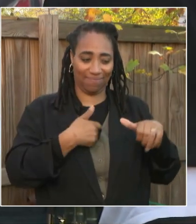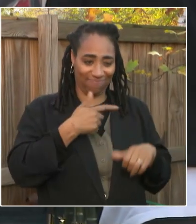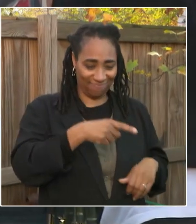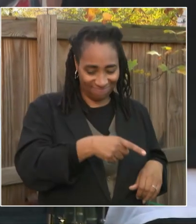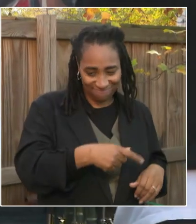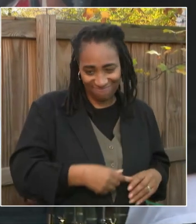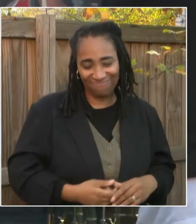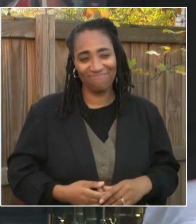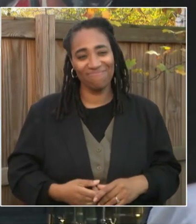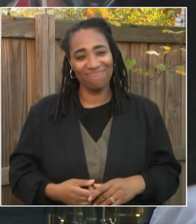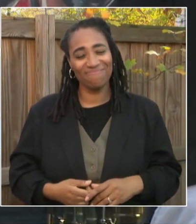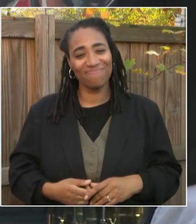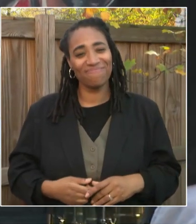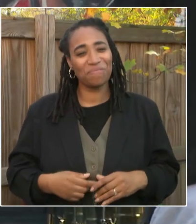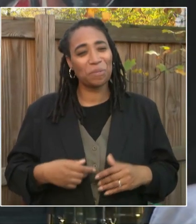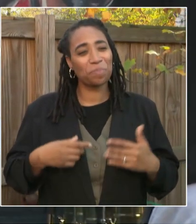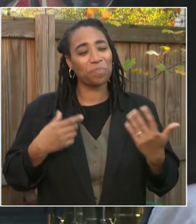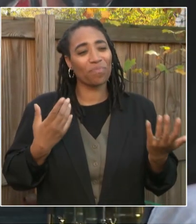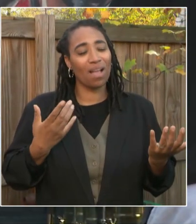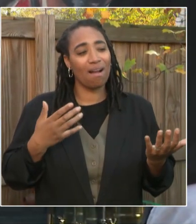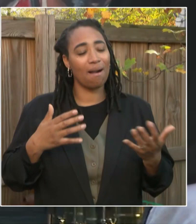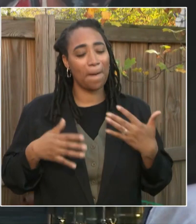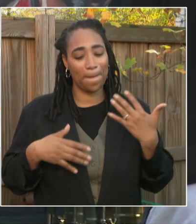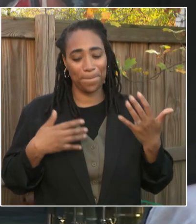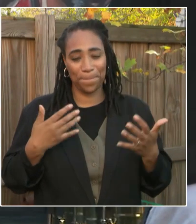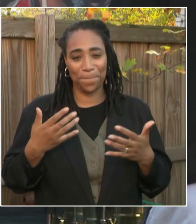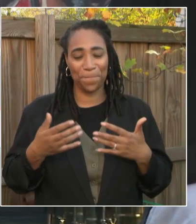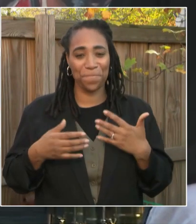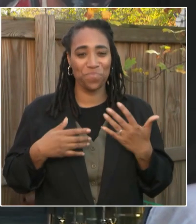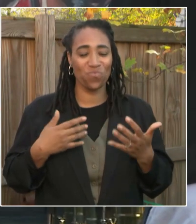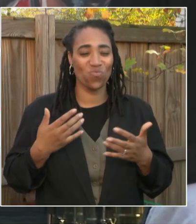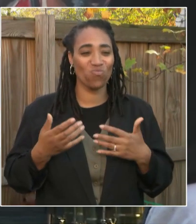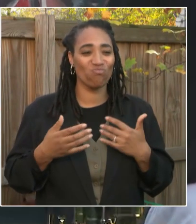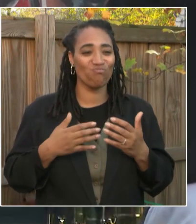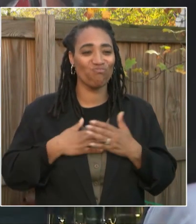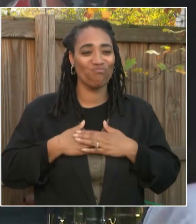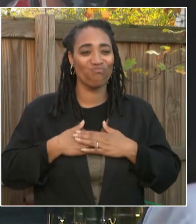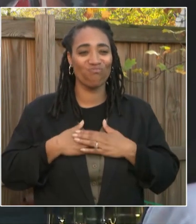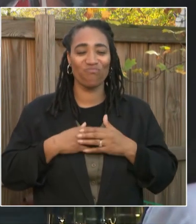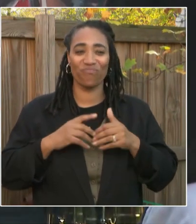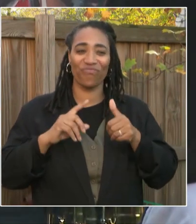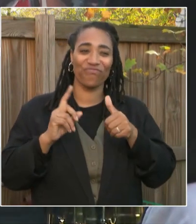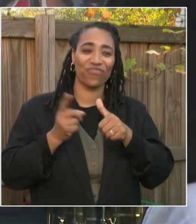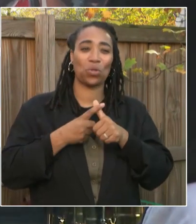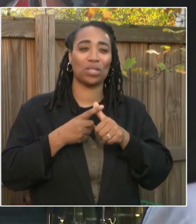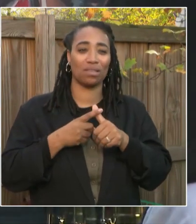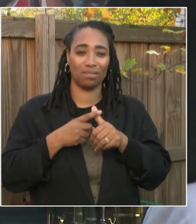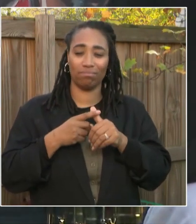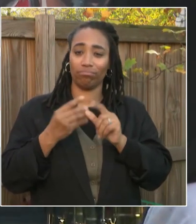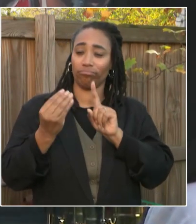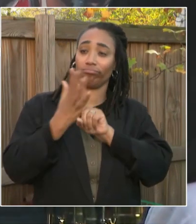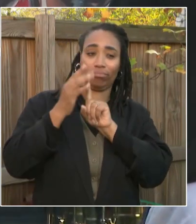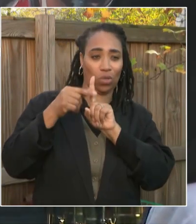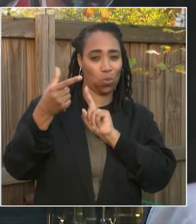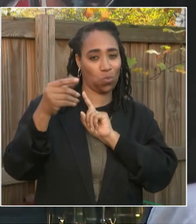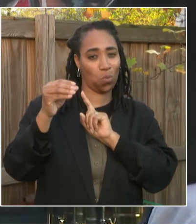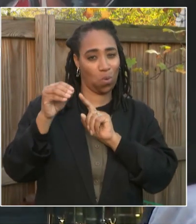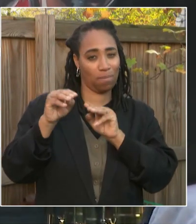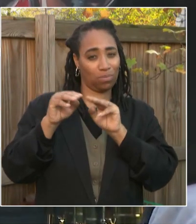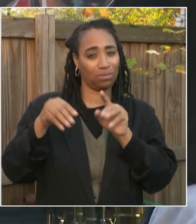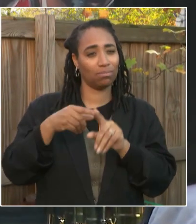I was introduced to go-go at the age of 17, I met Chuck